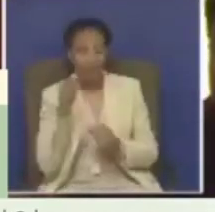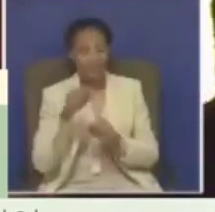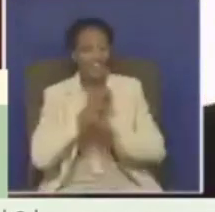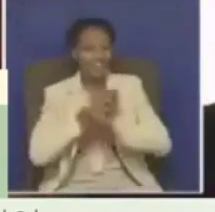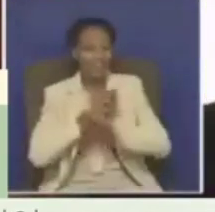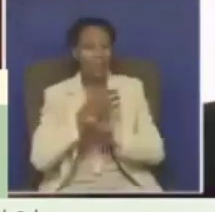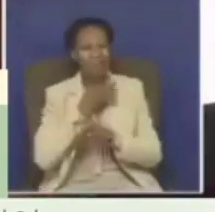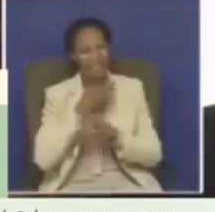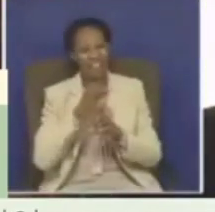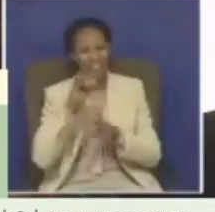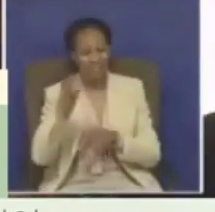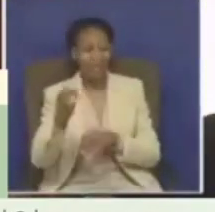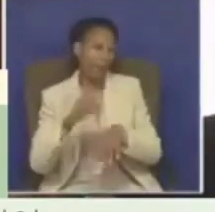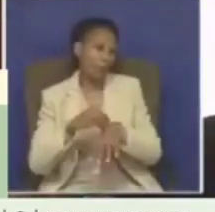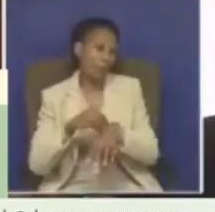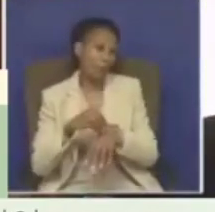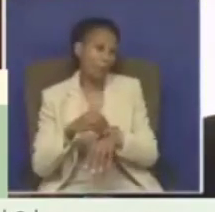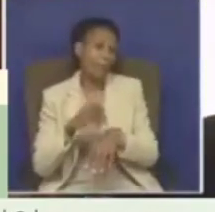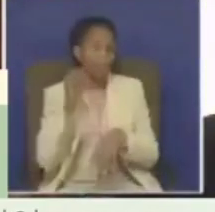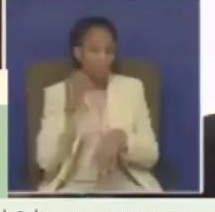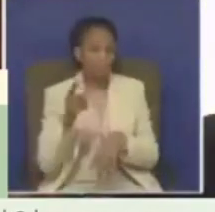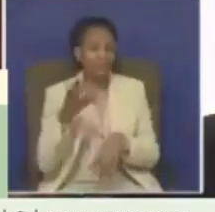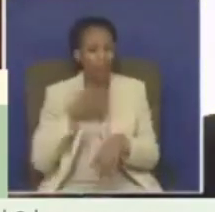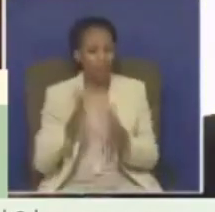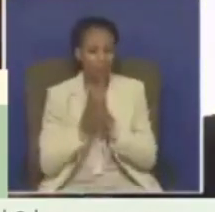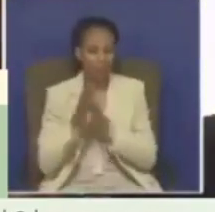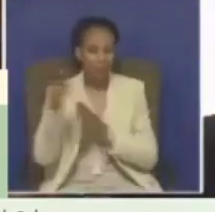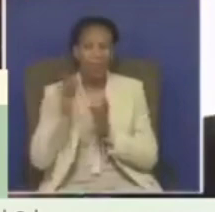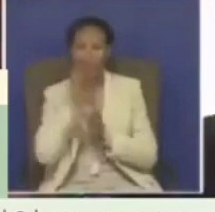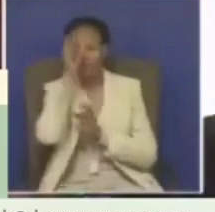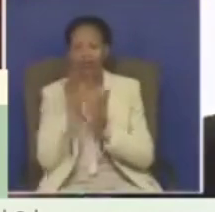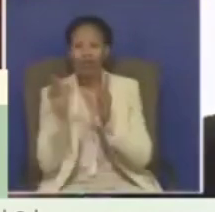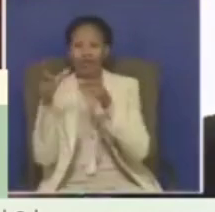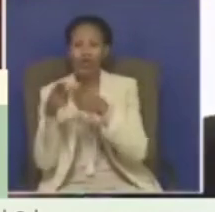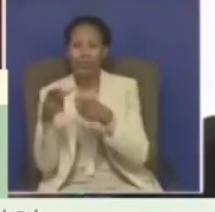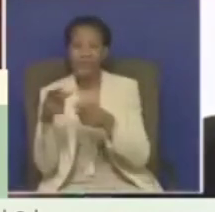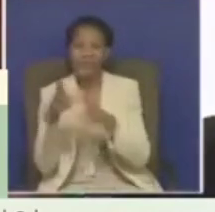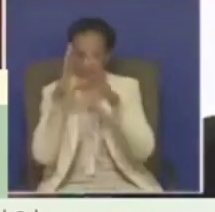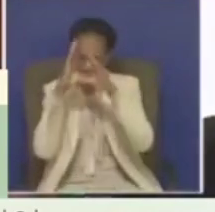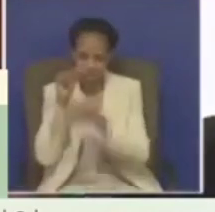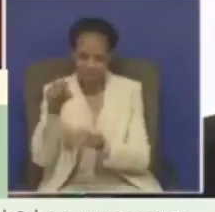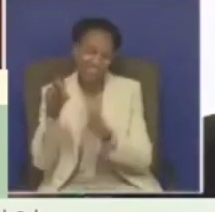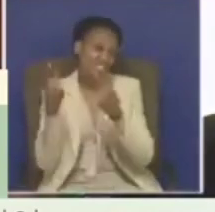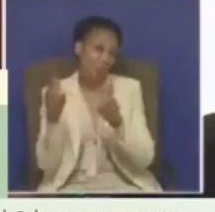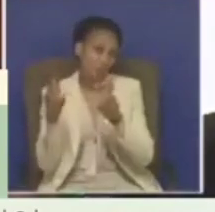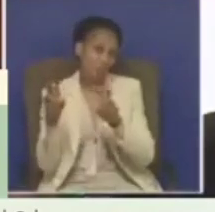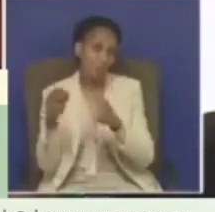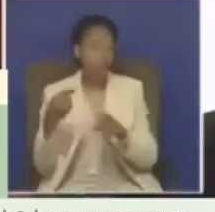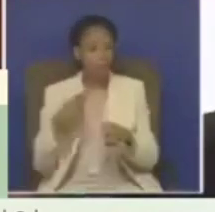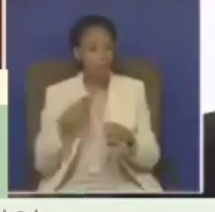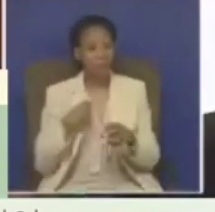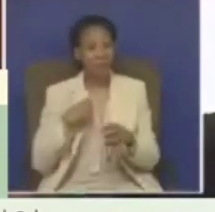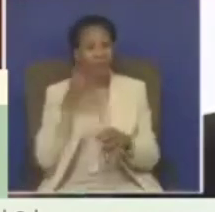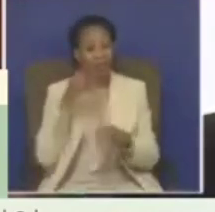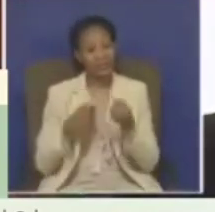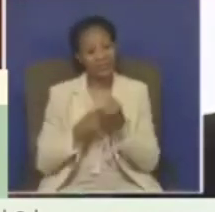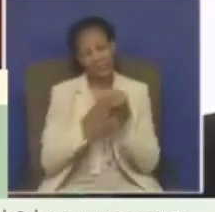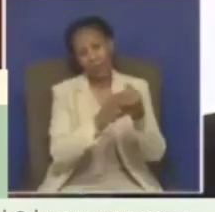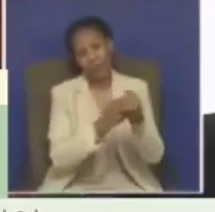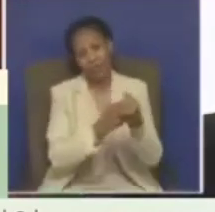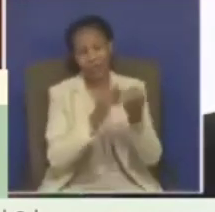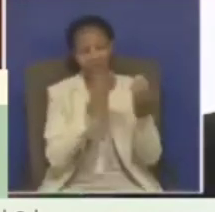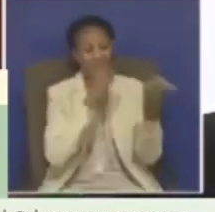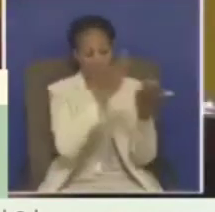of extortion, but we would urge that the Portfolio Committee prioritizes this issue. So we would support the amendment. I thank you.